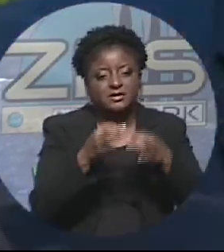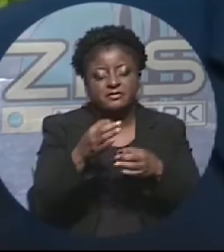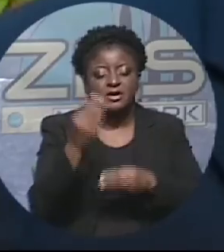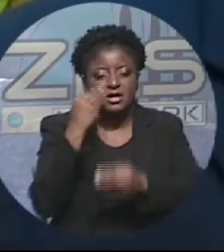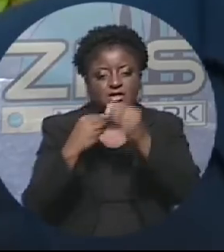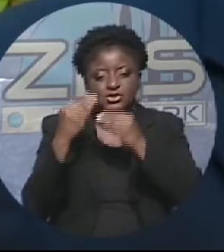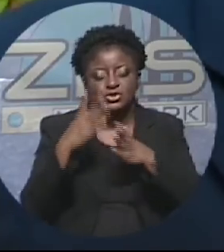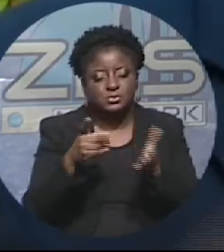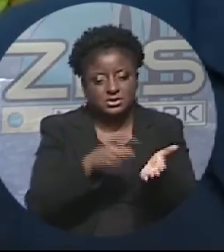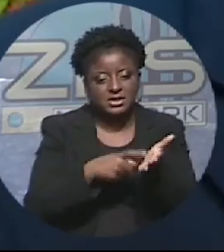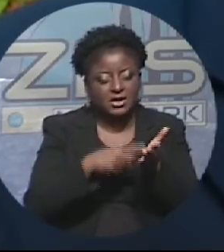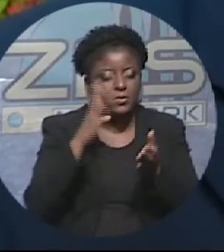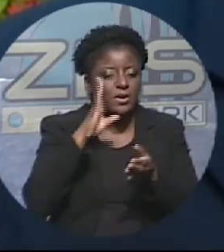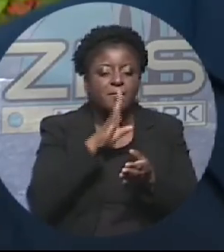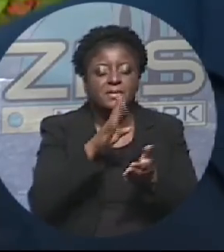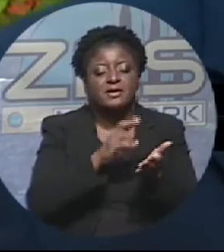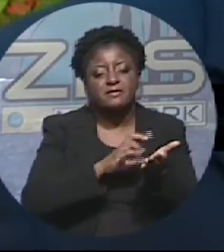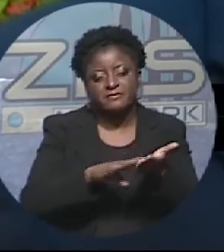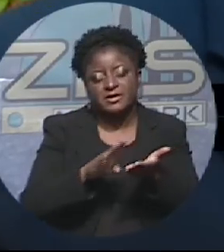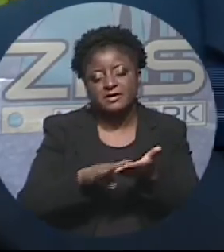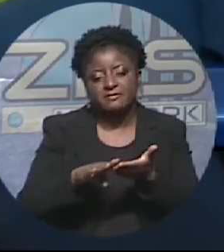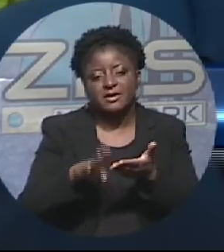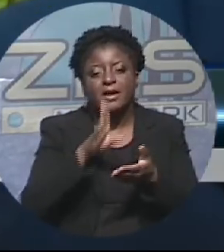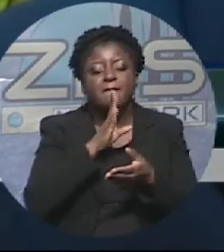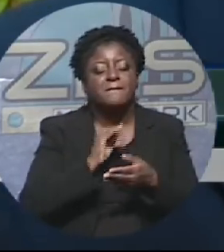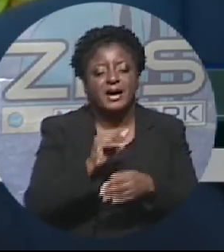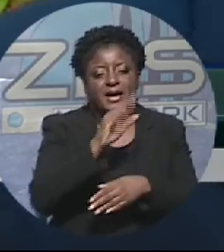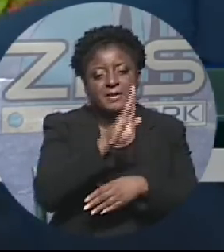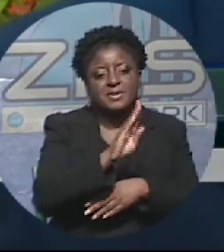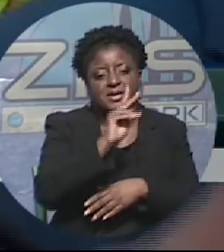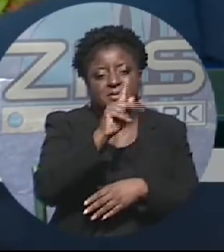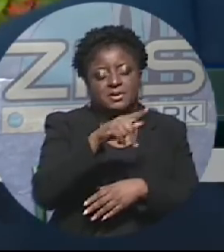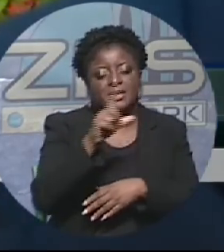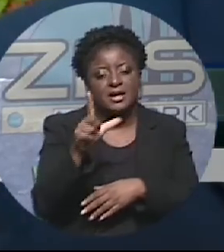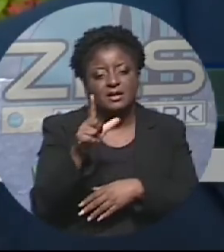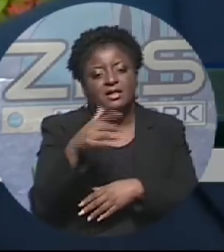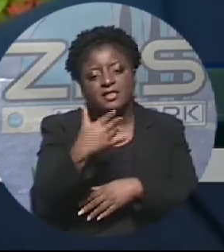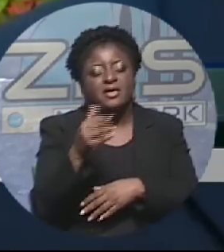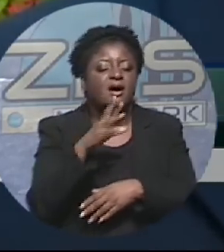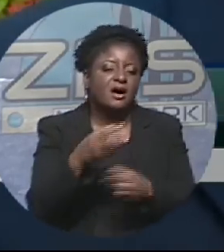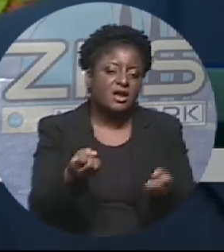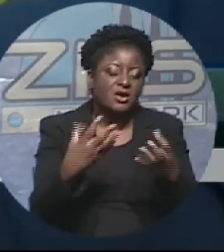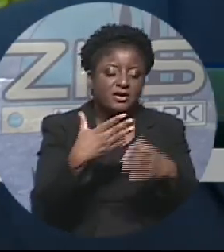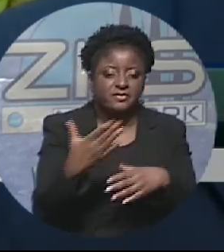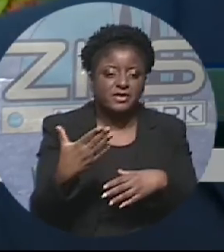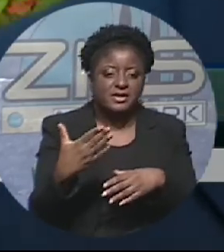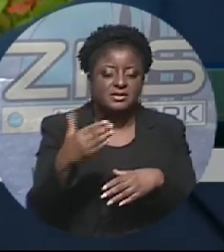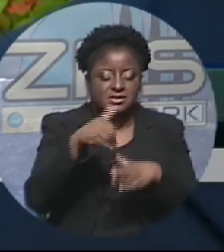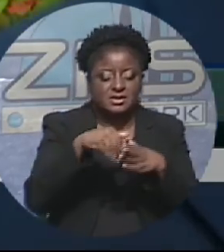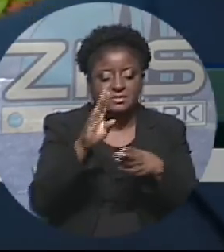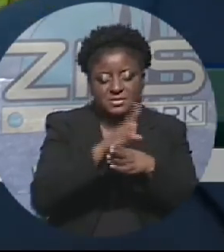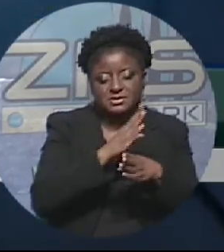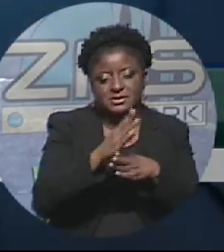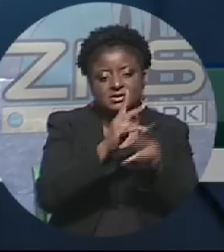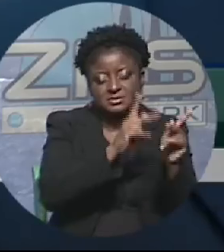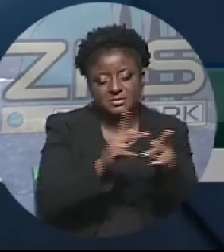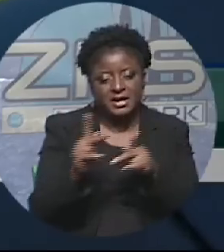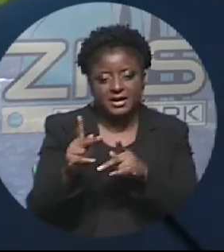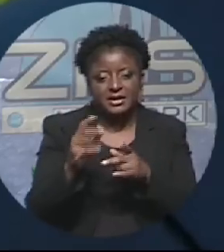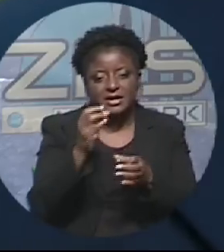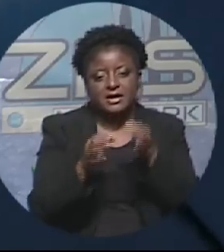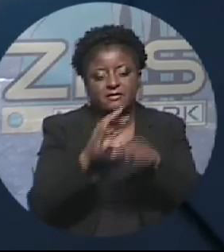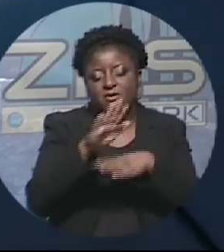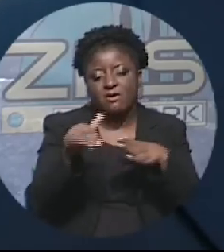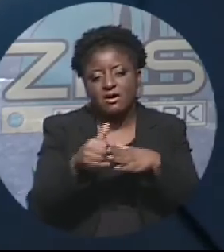That prospect is tied into a lot of other elements of their business plan, and if all the elements come